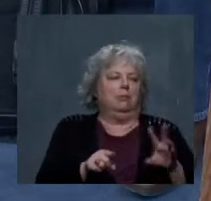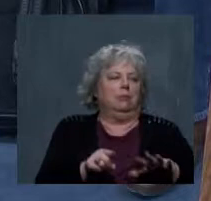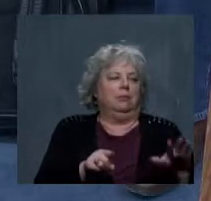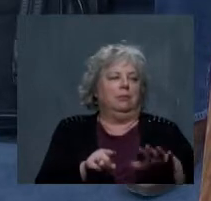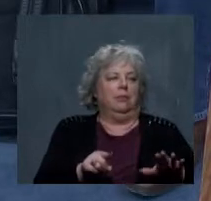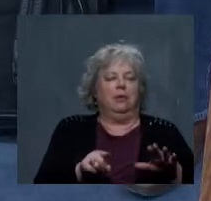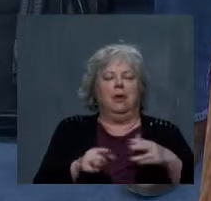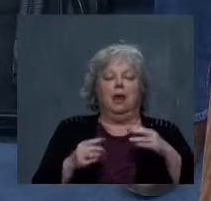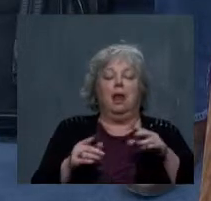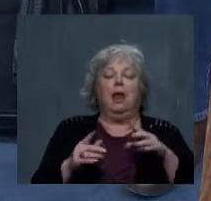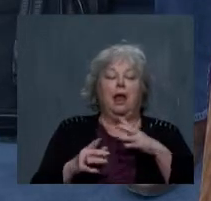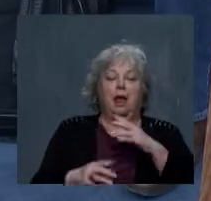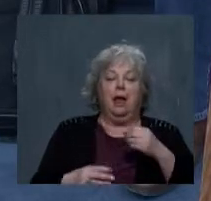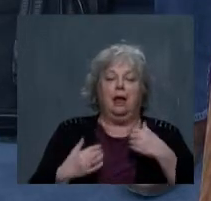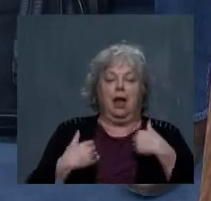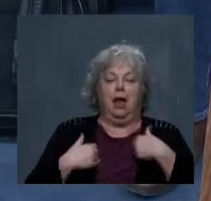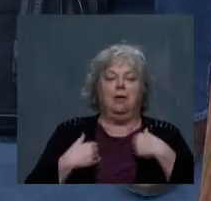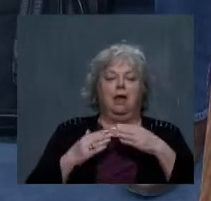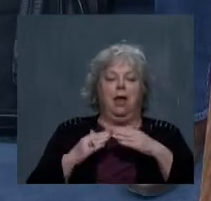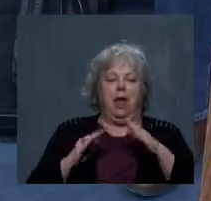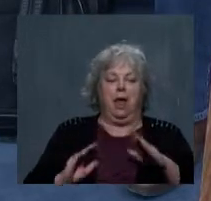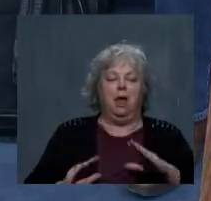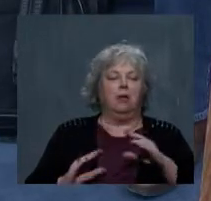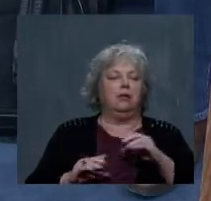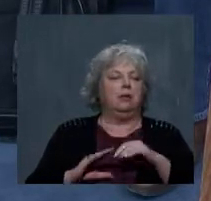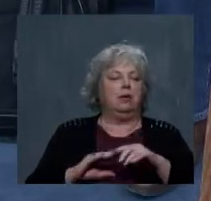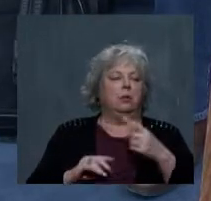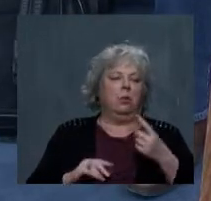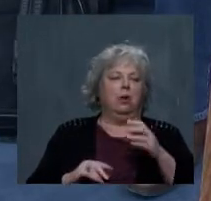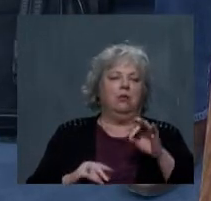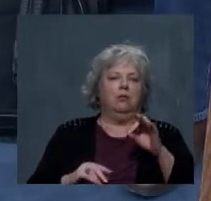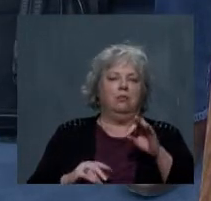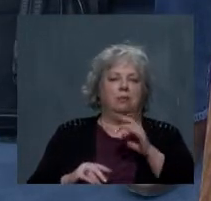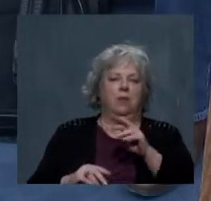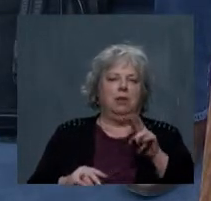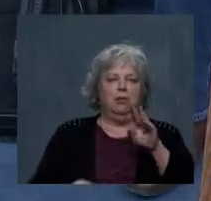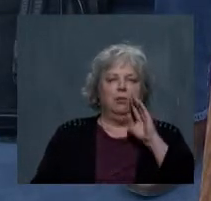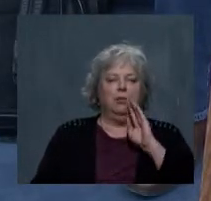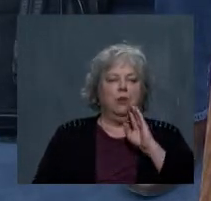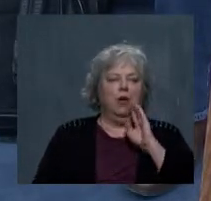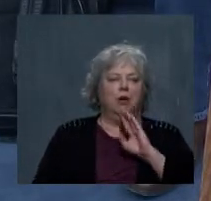I have a house in one of Mr. Brown's